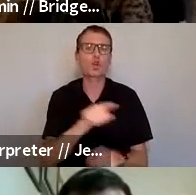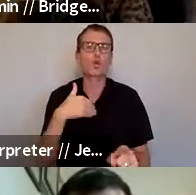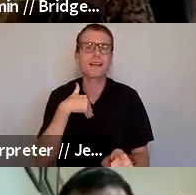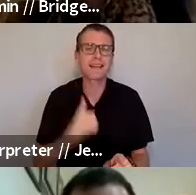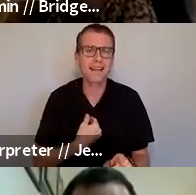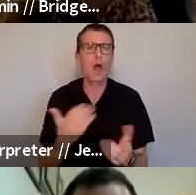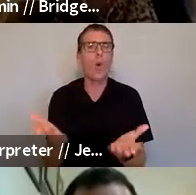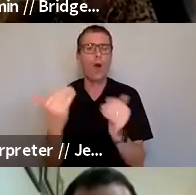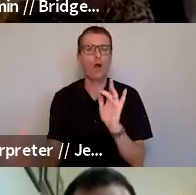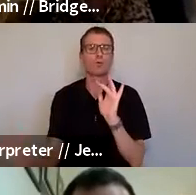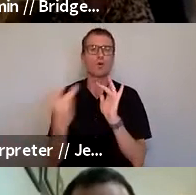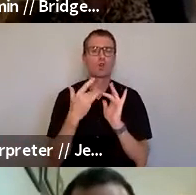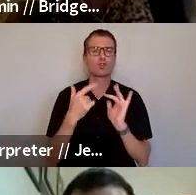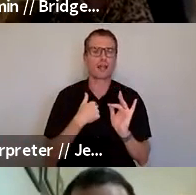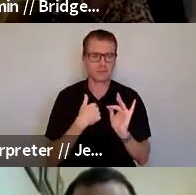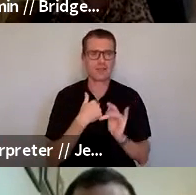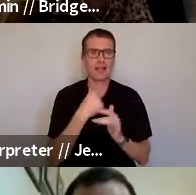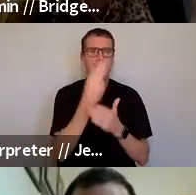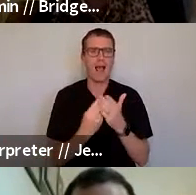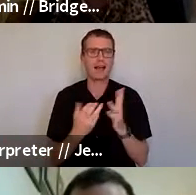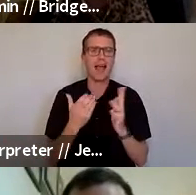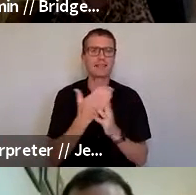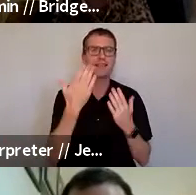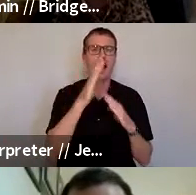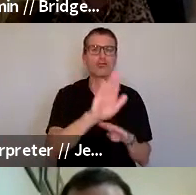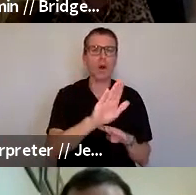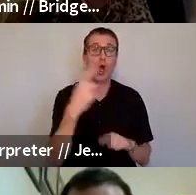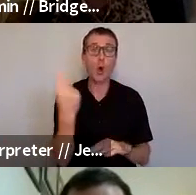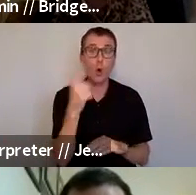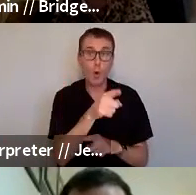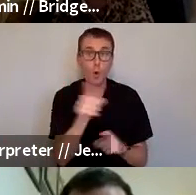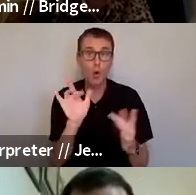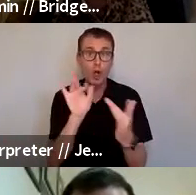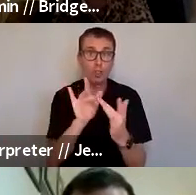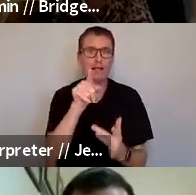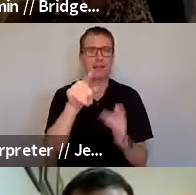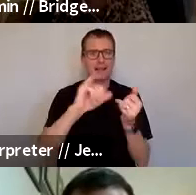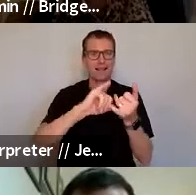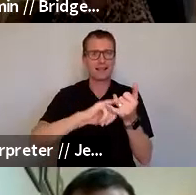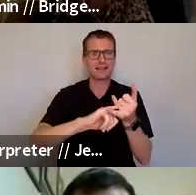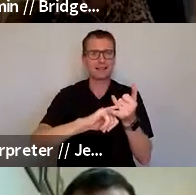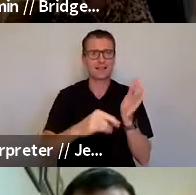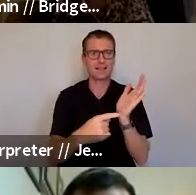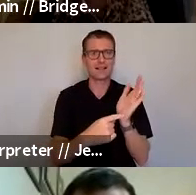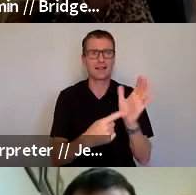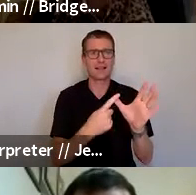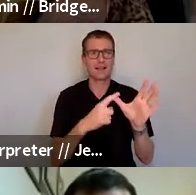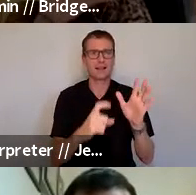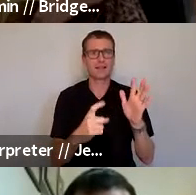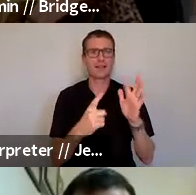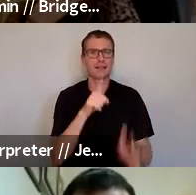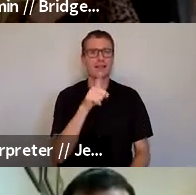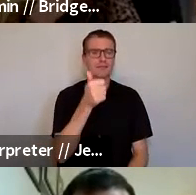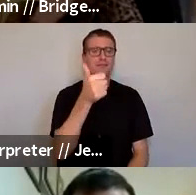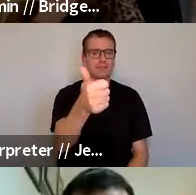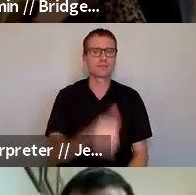best person to contact there, because we want a stronger group around New Zealand. And gosh, you know, this silver lining